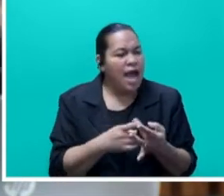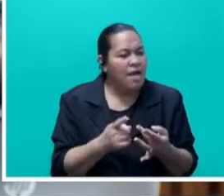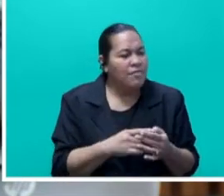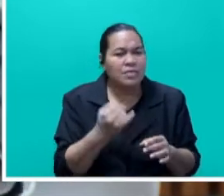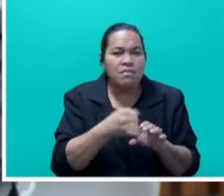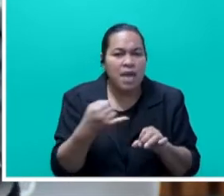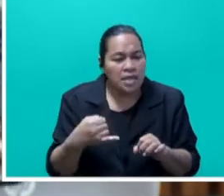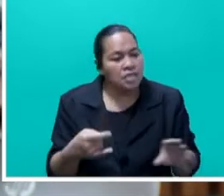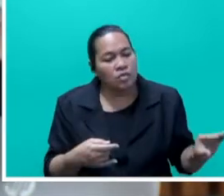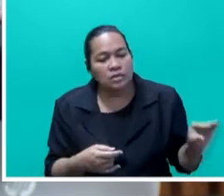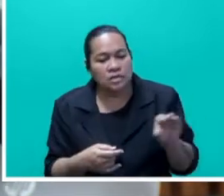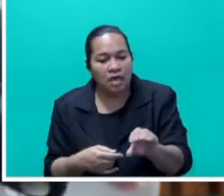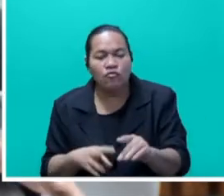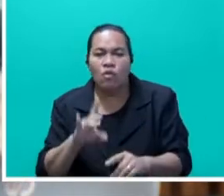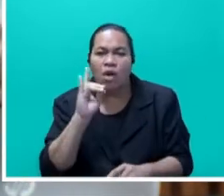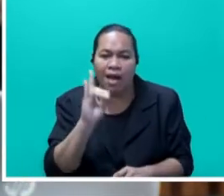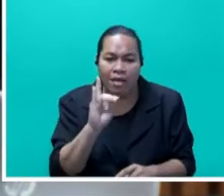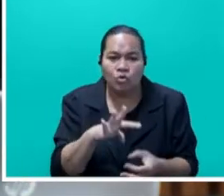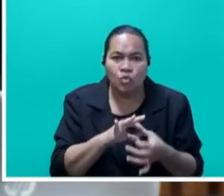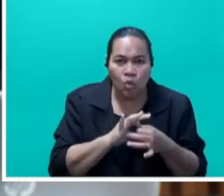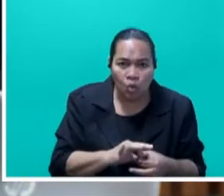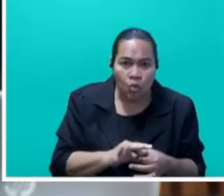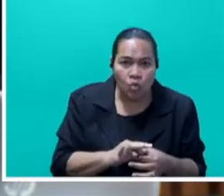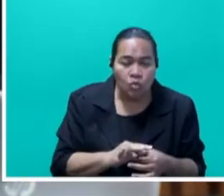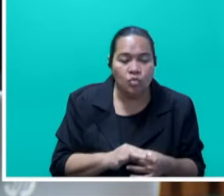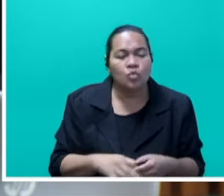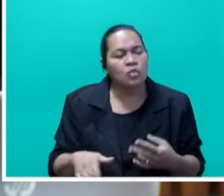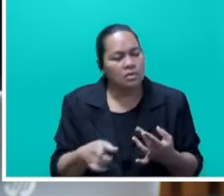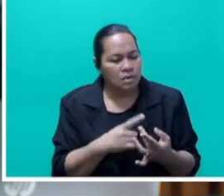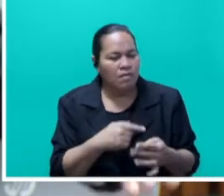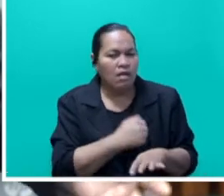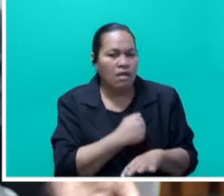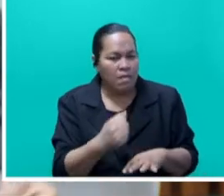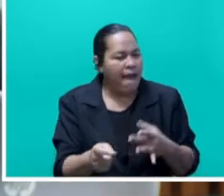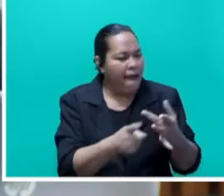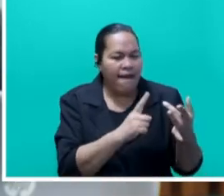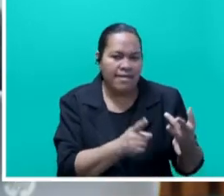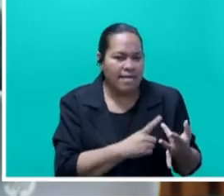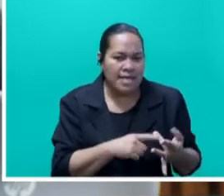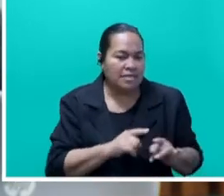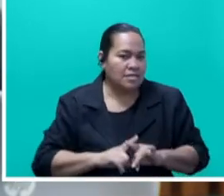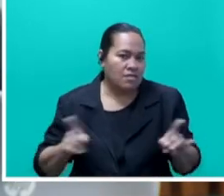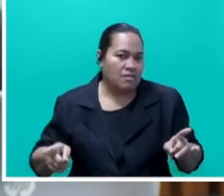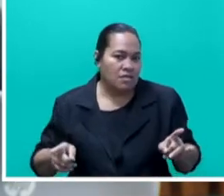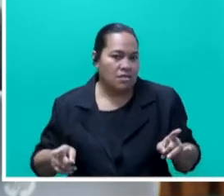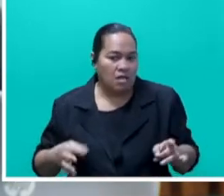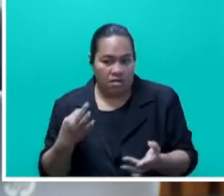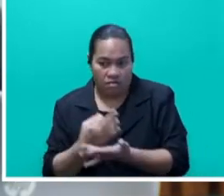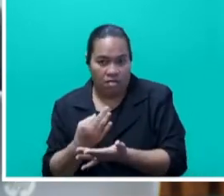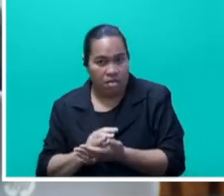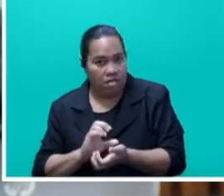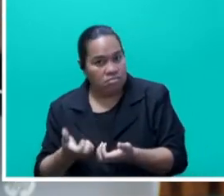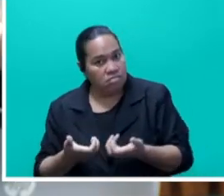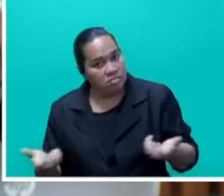that we are providing to livestock farmers, apart from the other support that we are providing through our ministry,